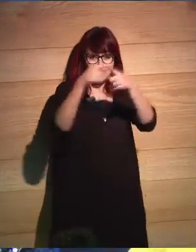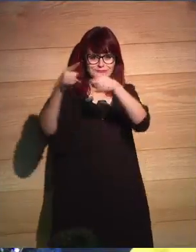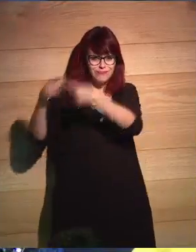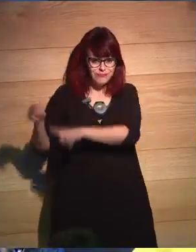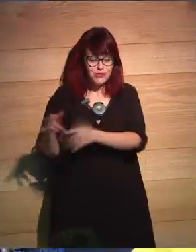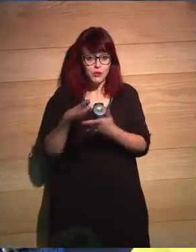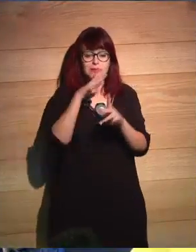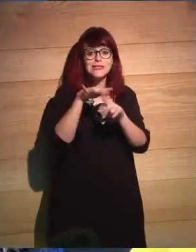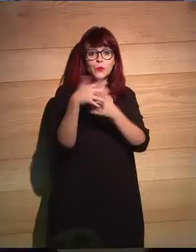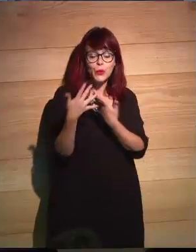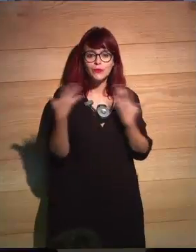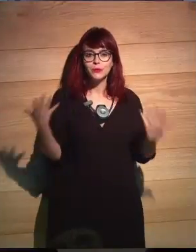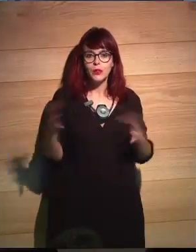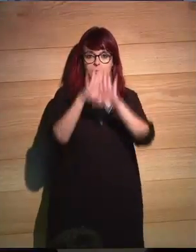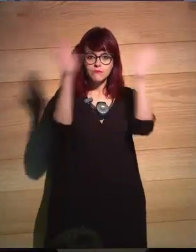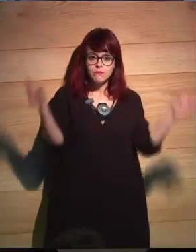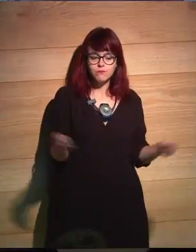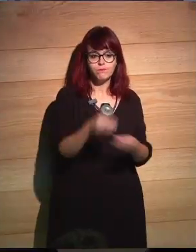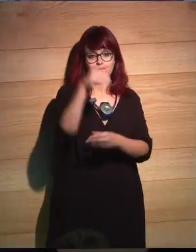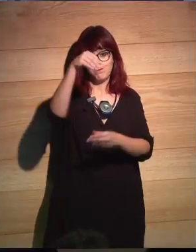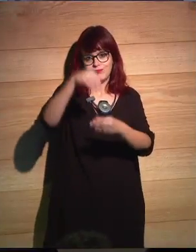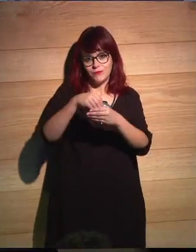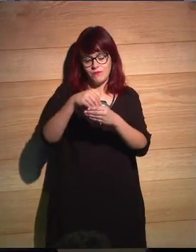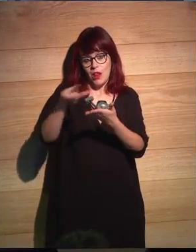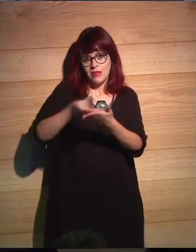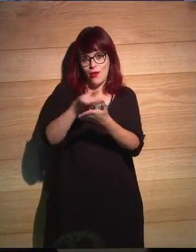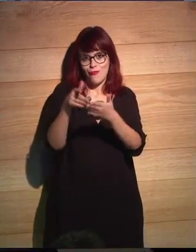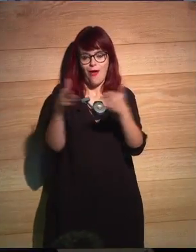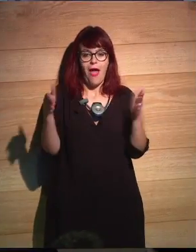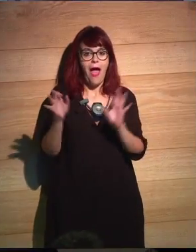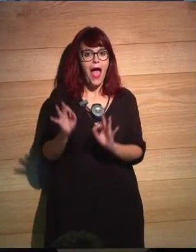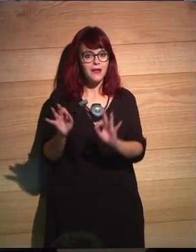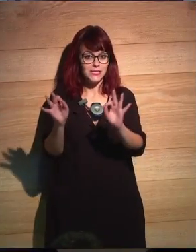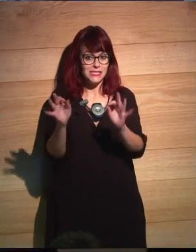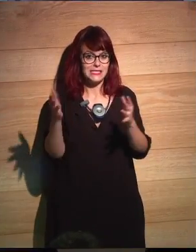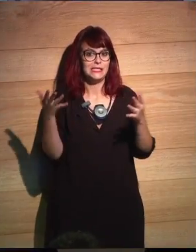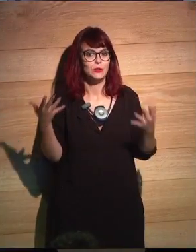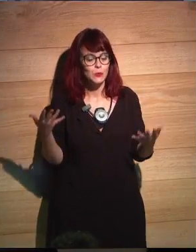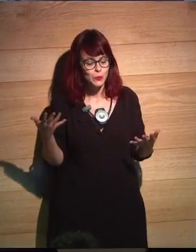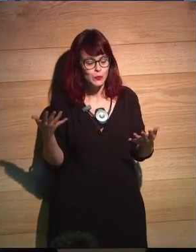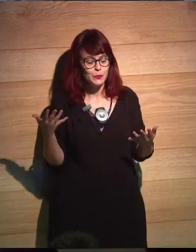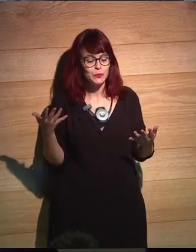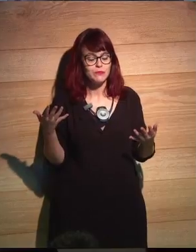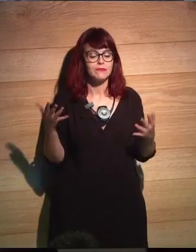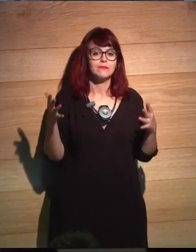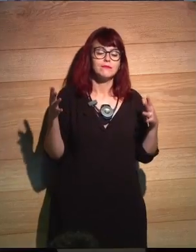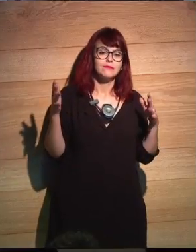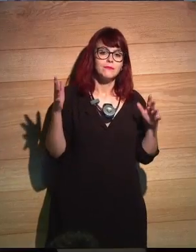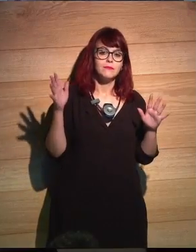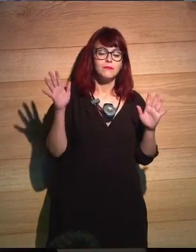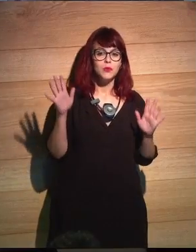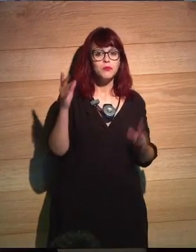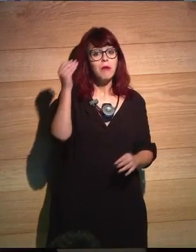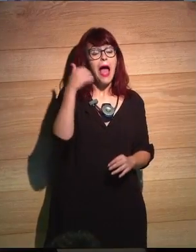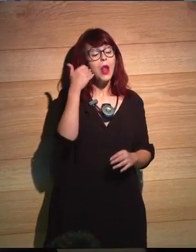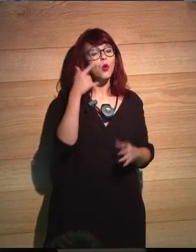a huge diversity. I think that could be one of the main characteristics that describes Latin American literature. But I